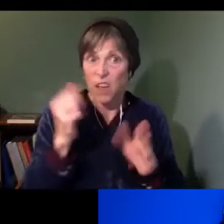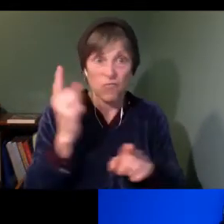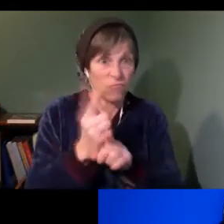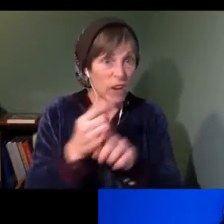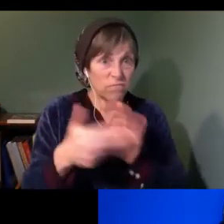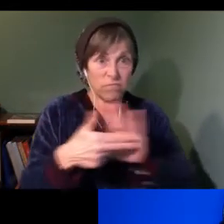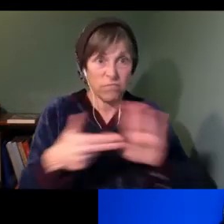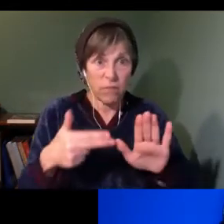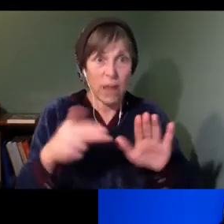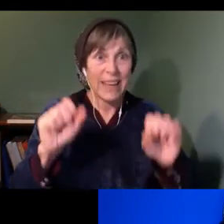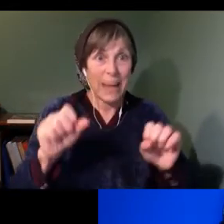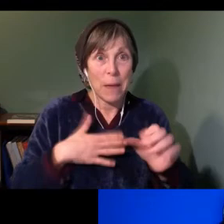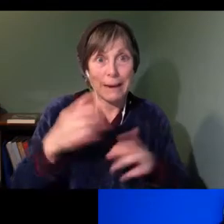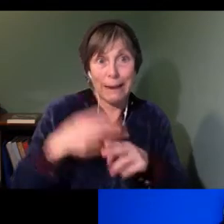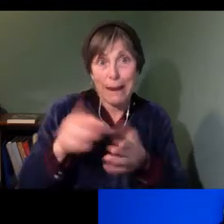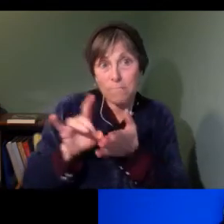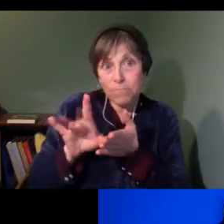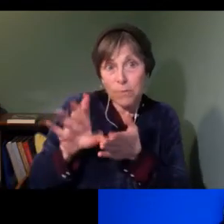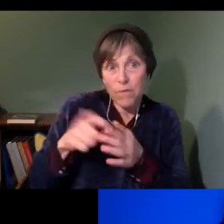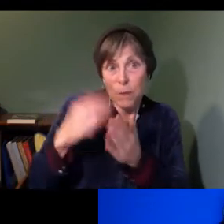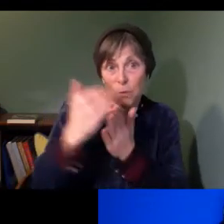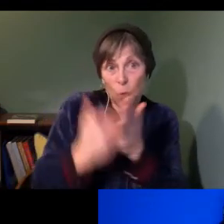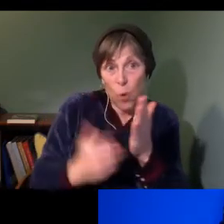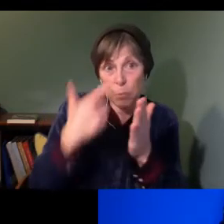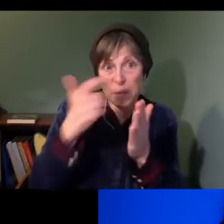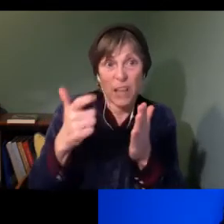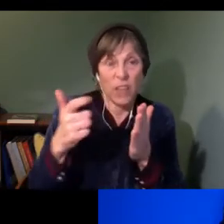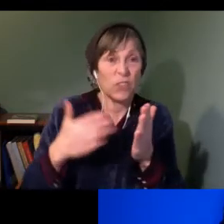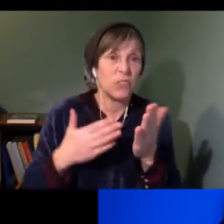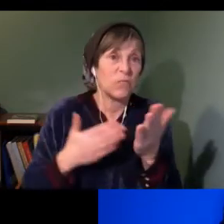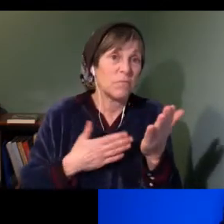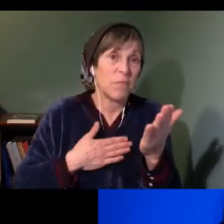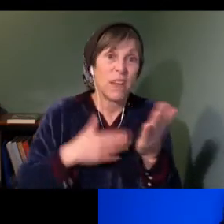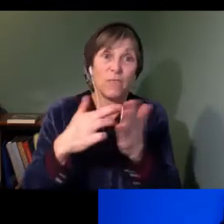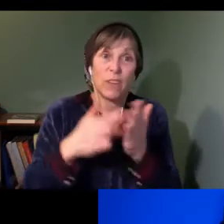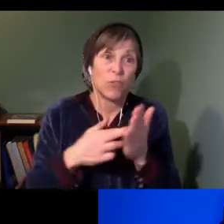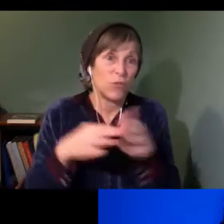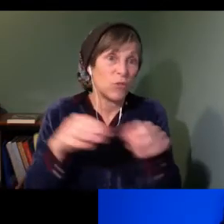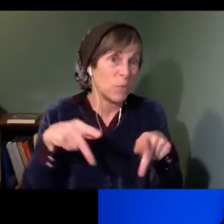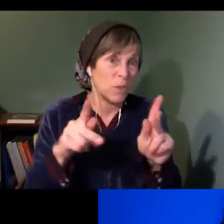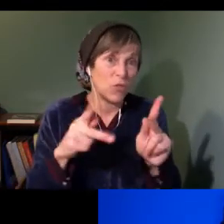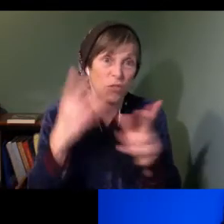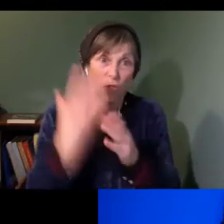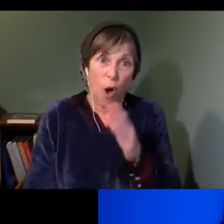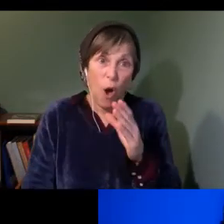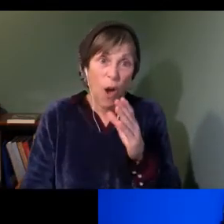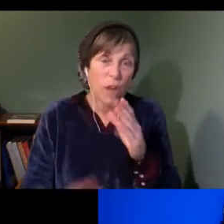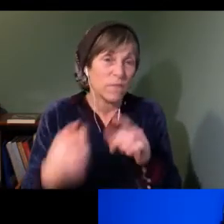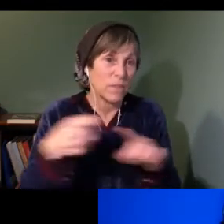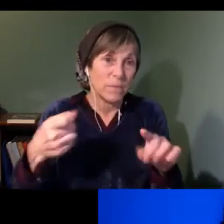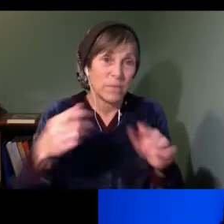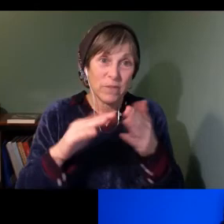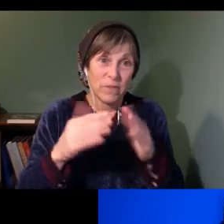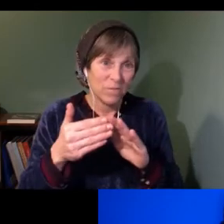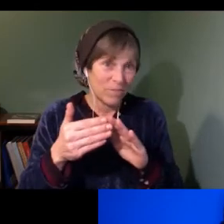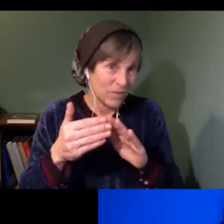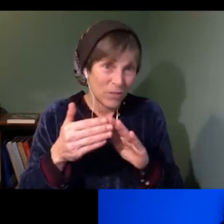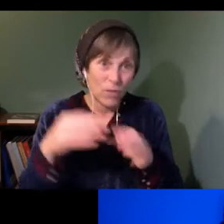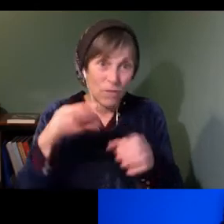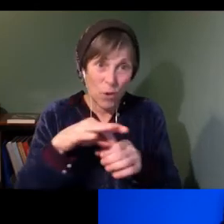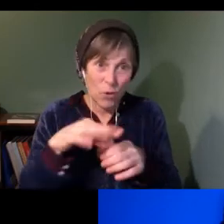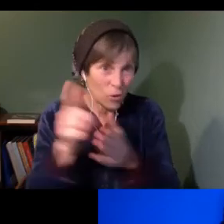remove me from the roles uh because I have lost my ability to register under the municipal uh voter law